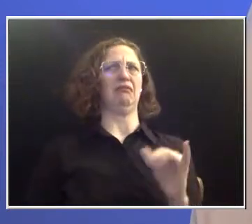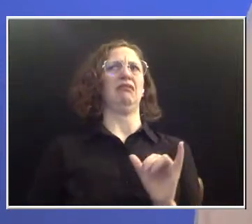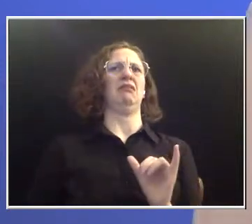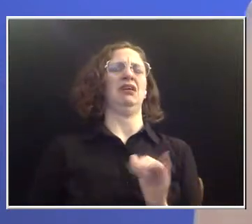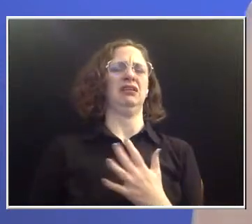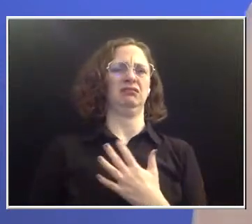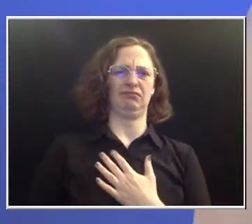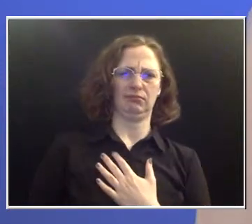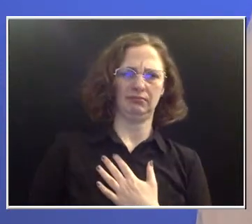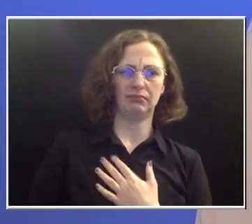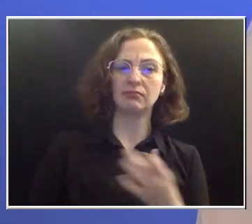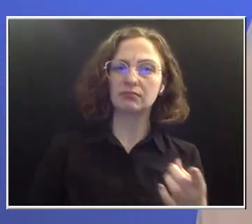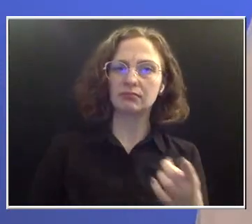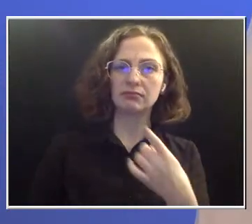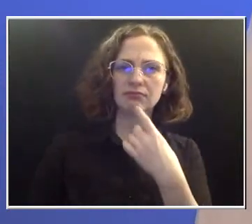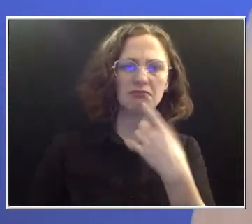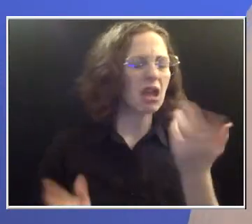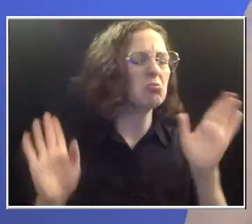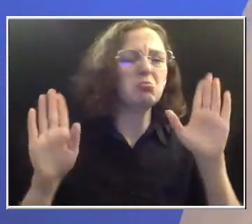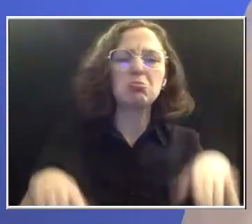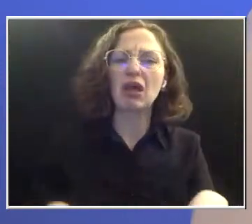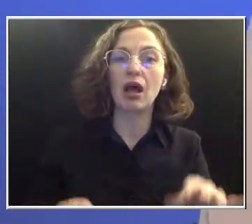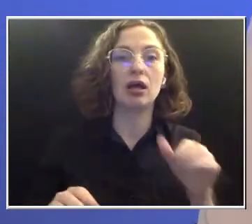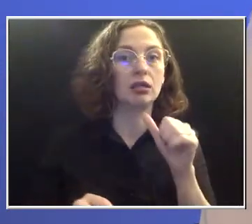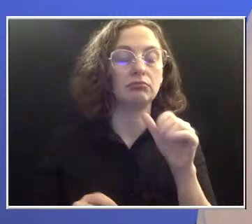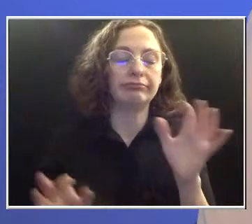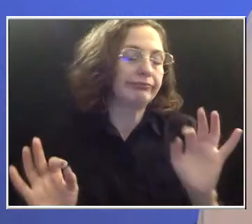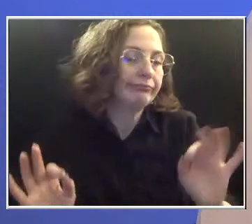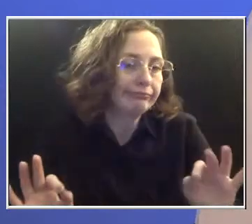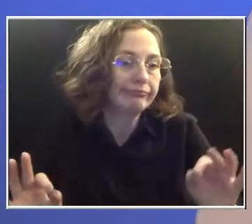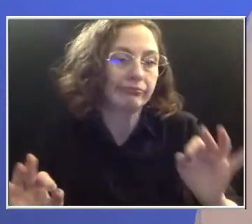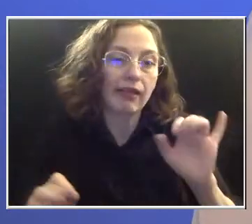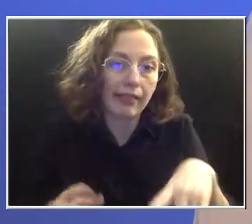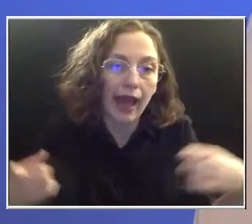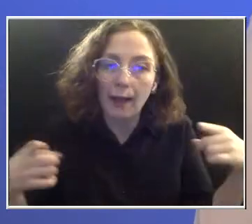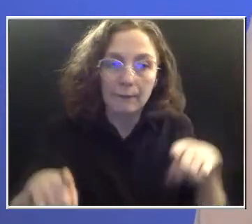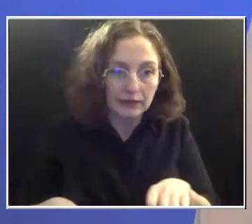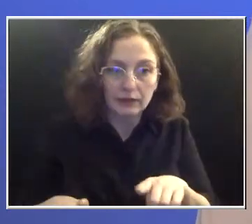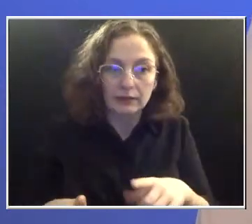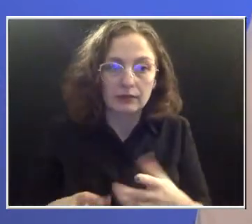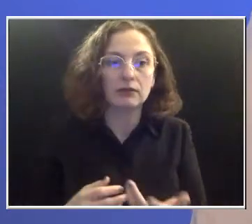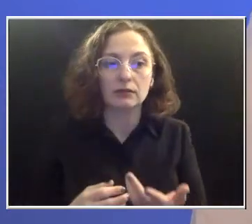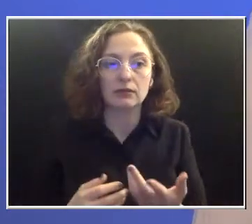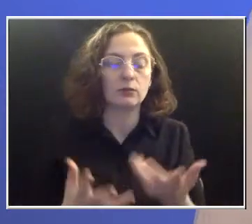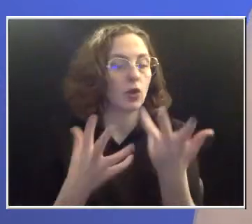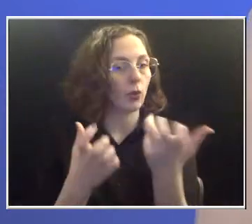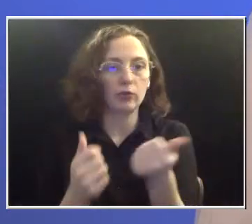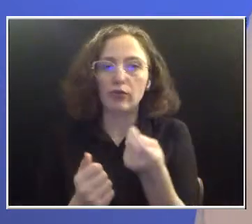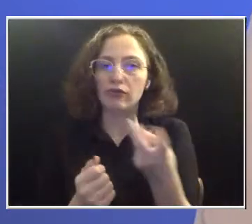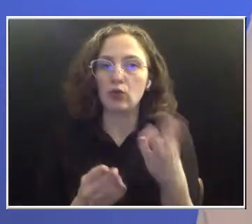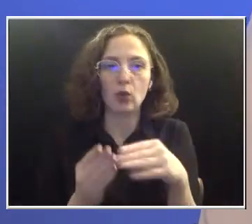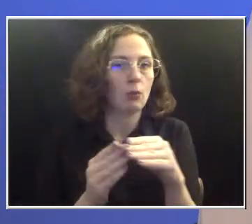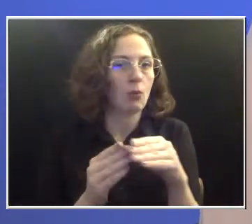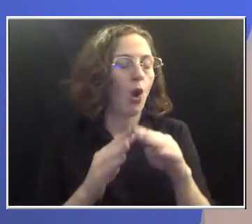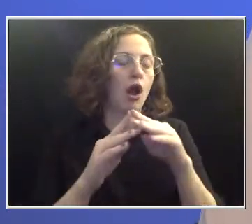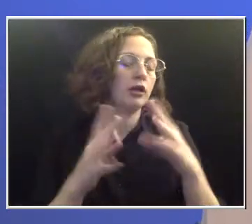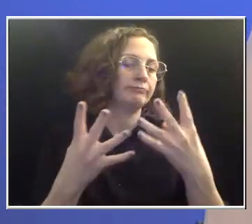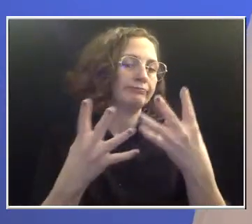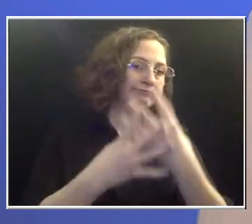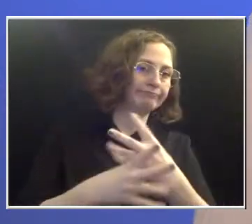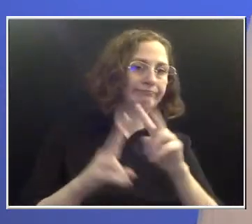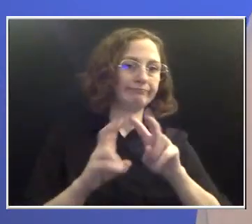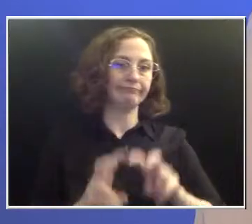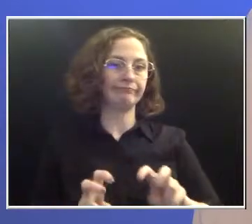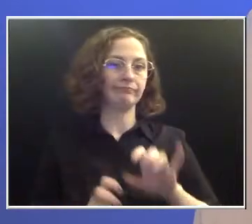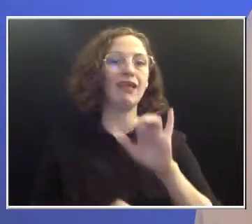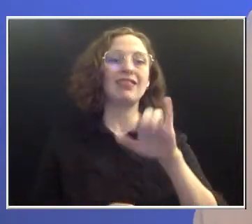big deal, this happens. We want to just do a few more things. And then that's when she scheduled me to go into the ultrasound to kind of see